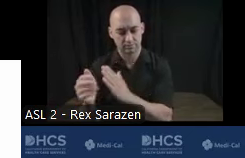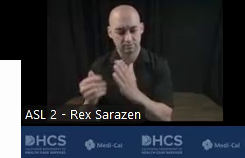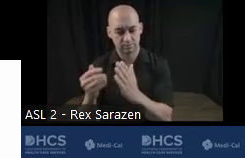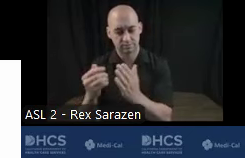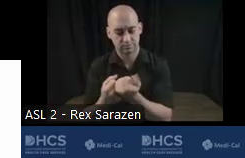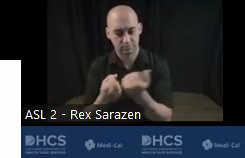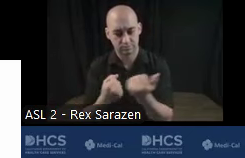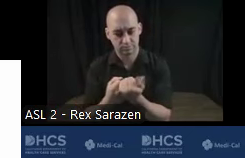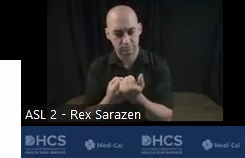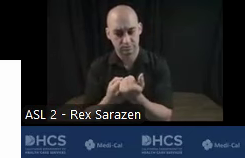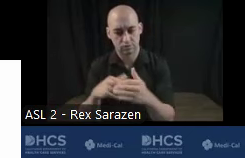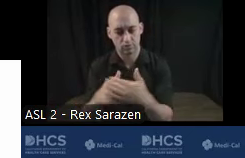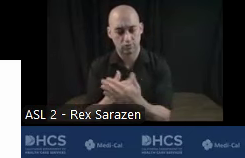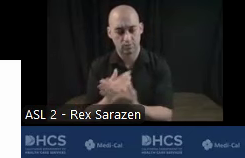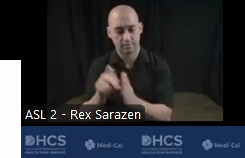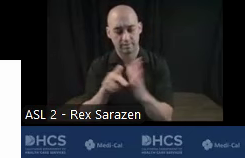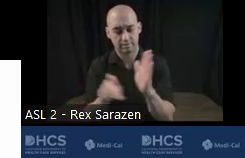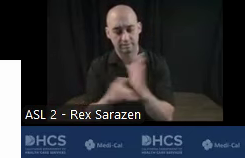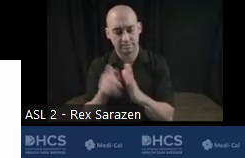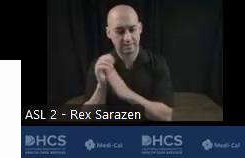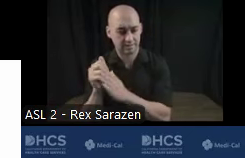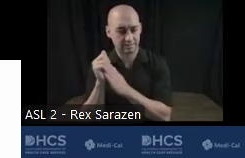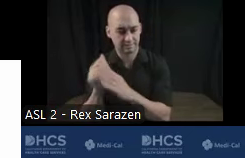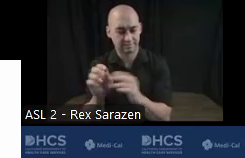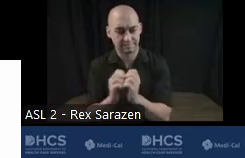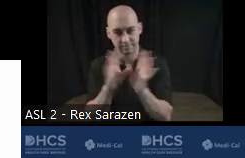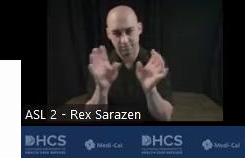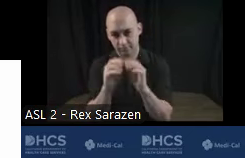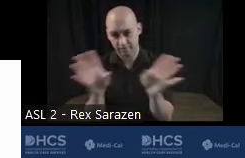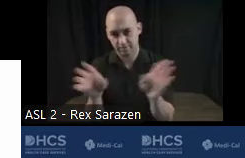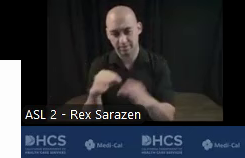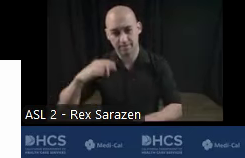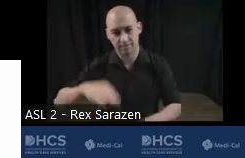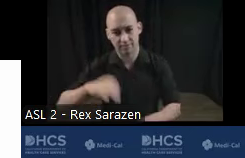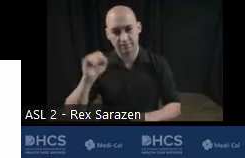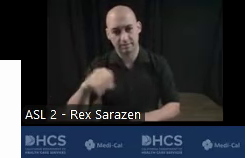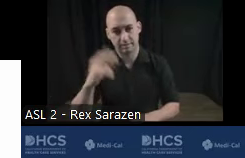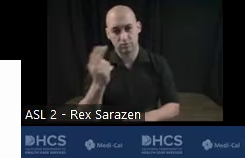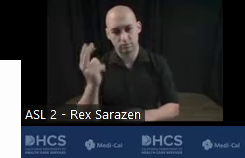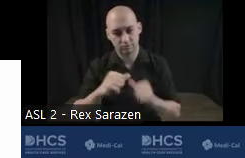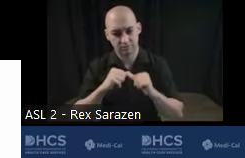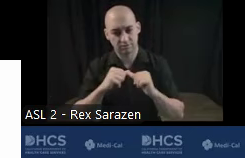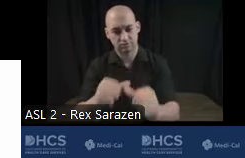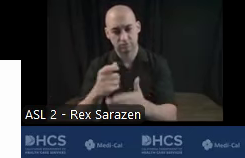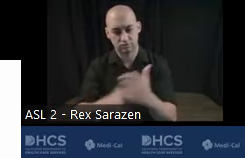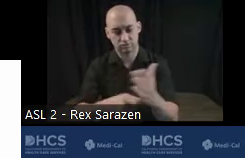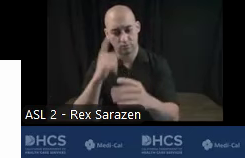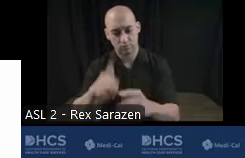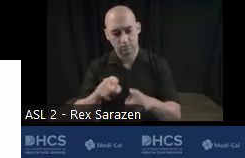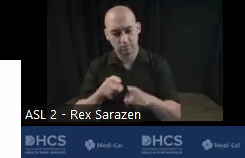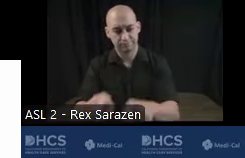new policy guidance. And in this policy guidance, we clarified that the benefit could be used to cover continuous costs for ongoing care at the